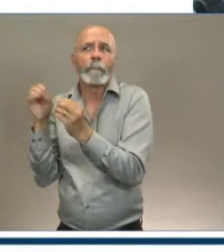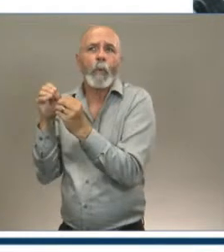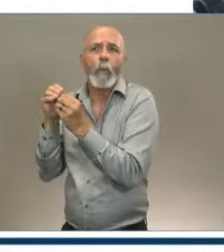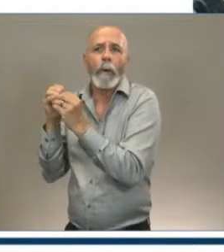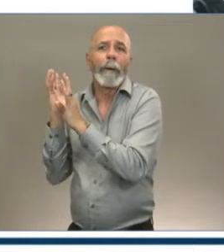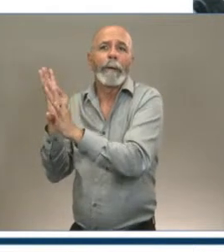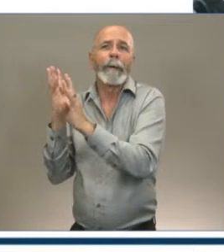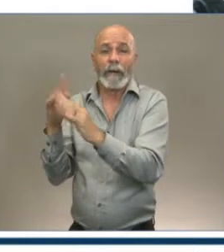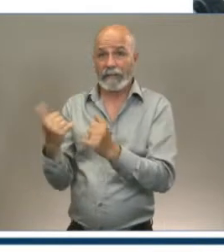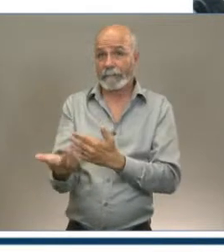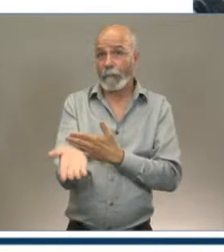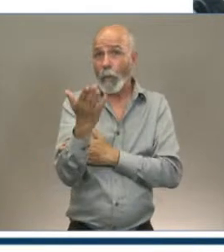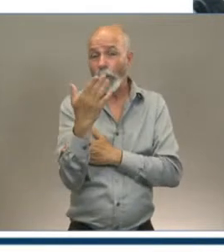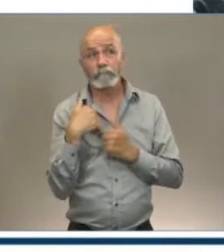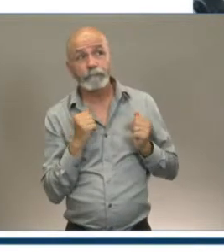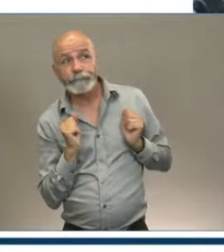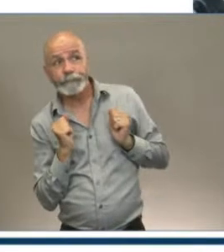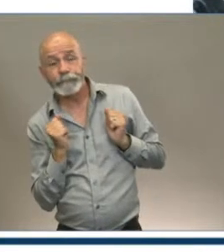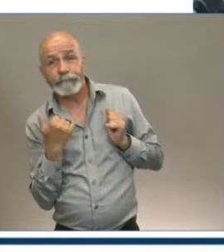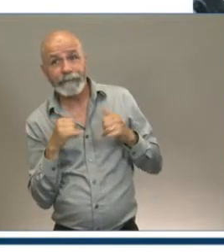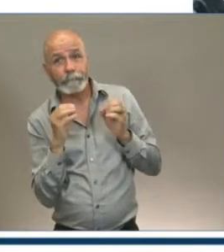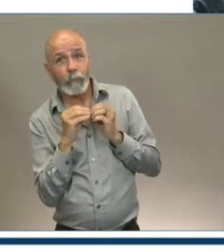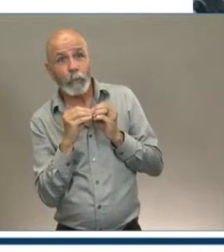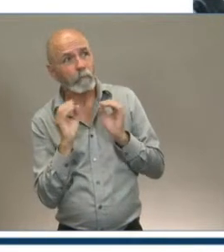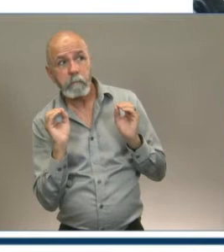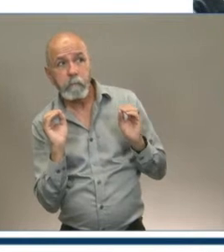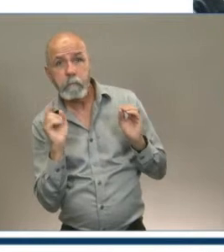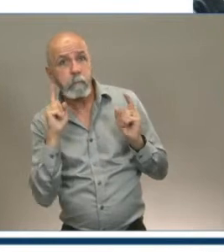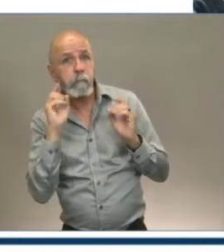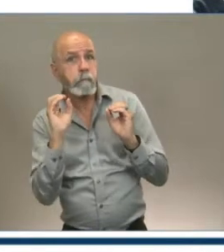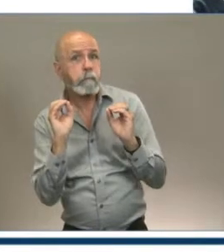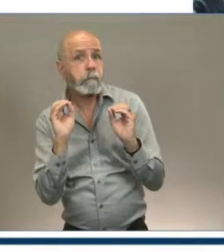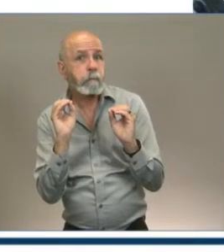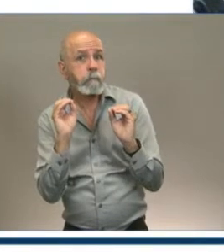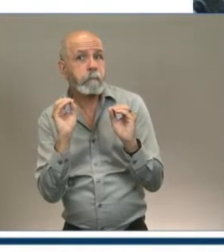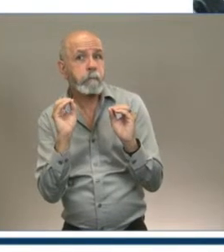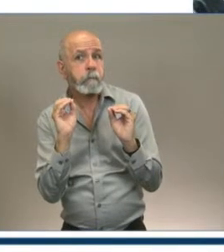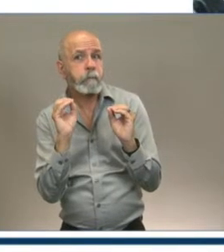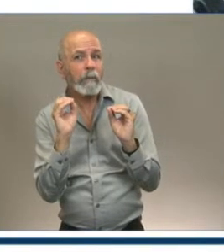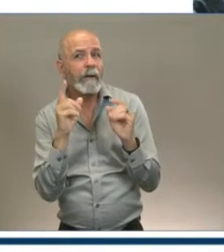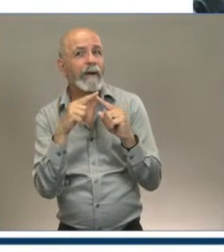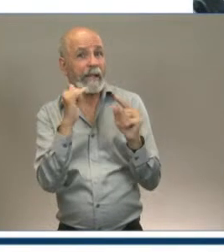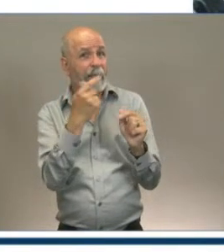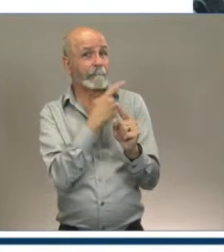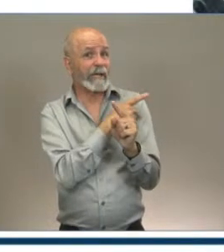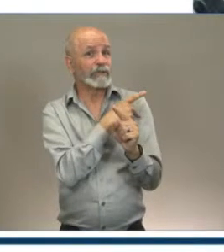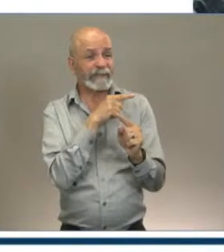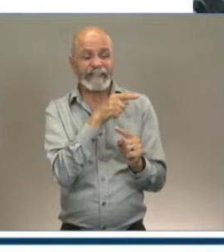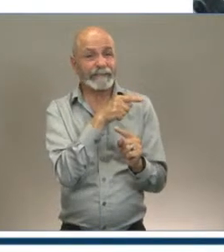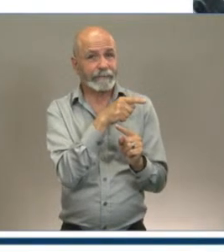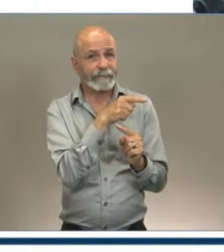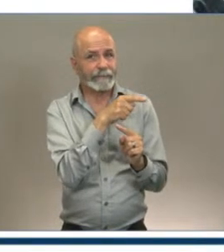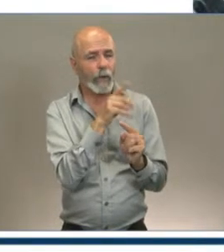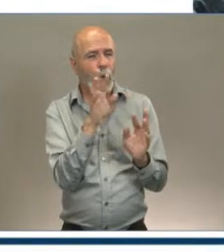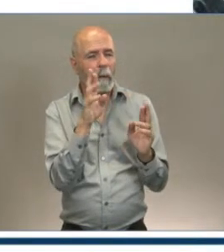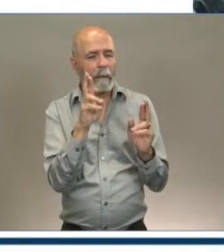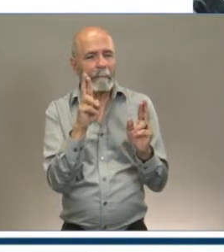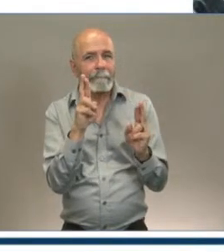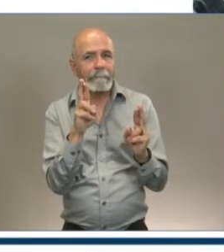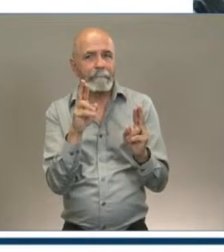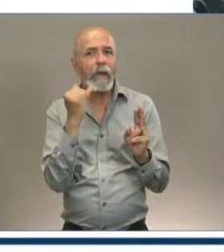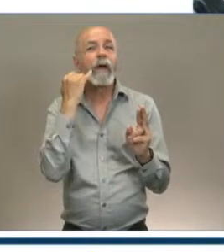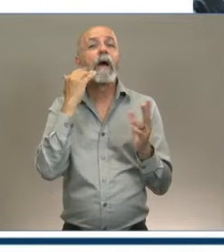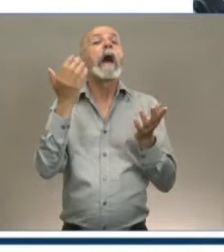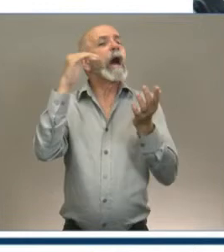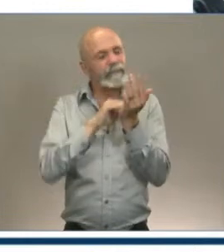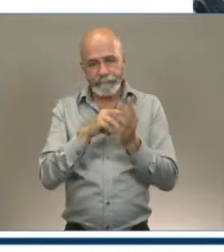the Halifax Infirmary site, just generally amongst our patients. And we will continue to swab all patients at the Victoria General site